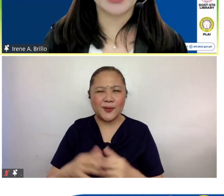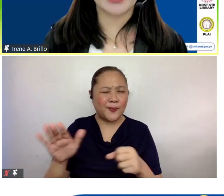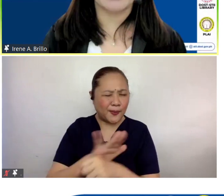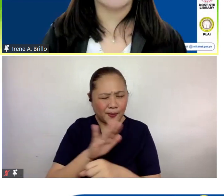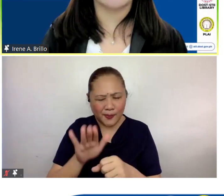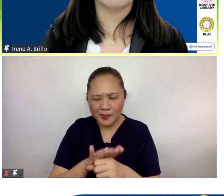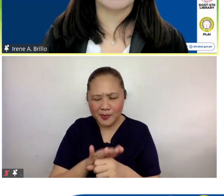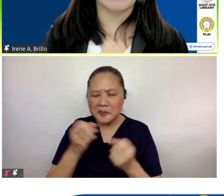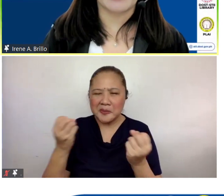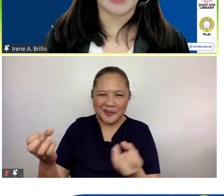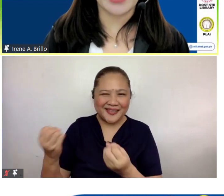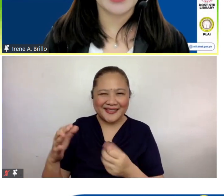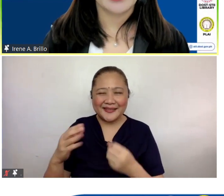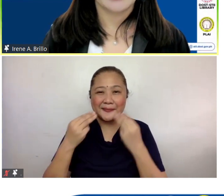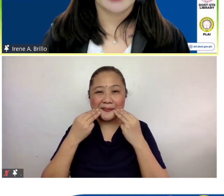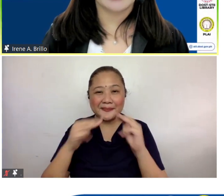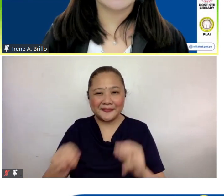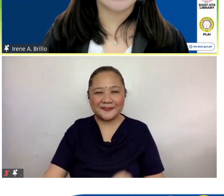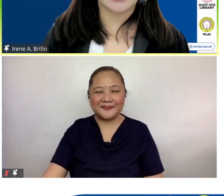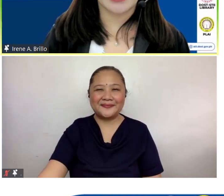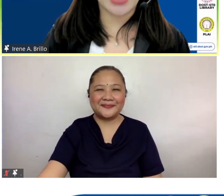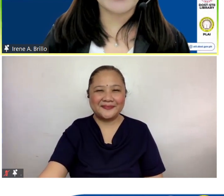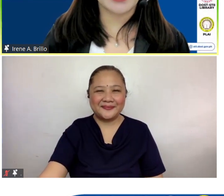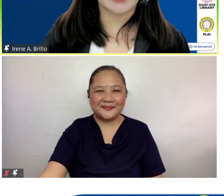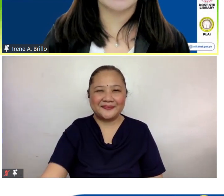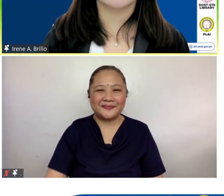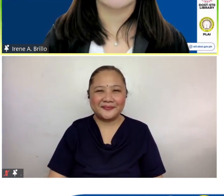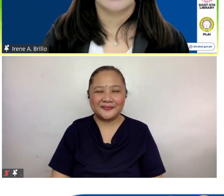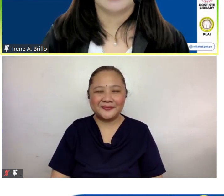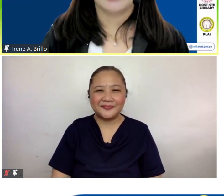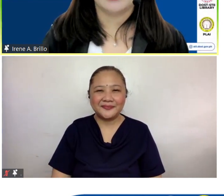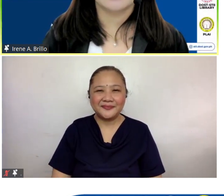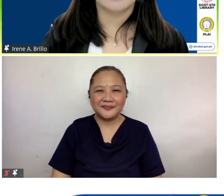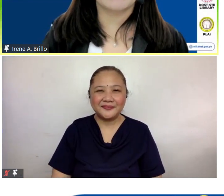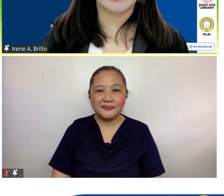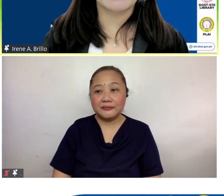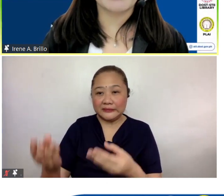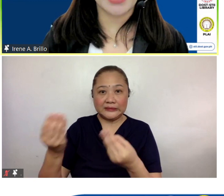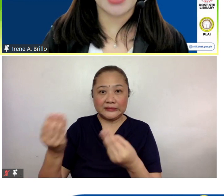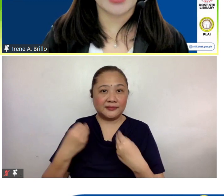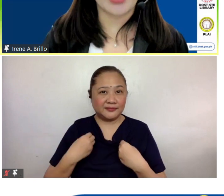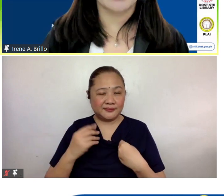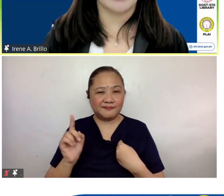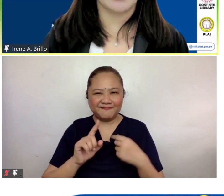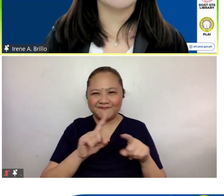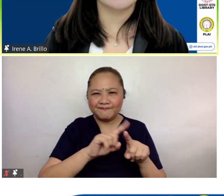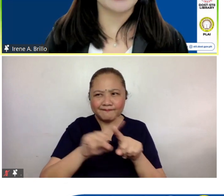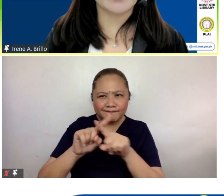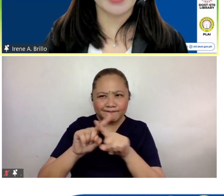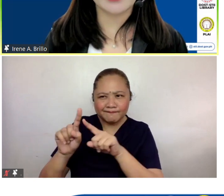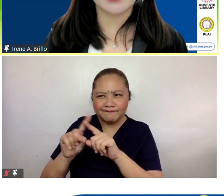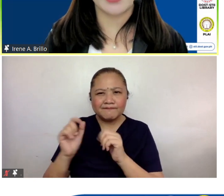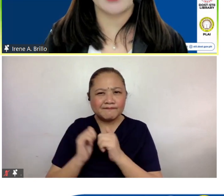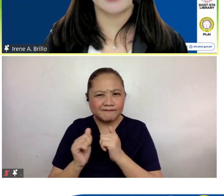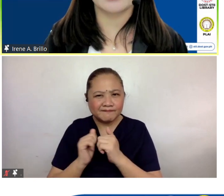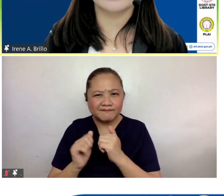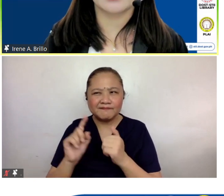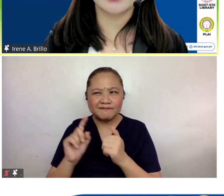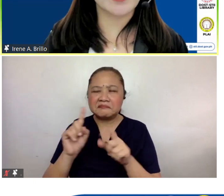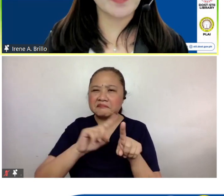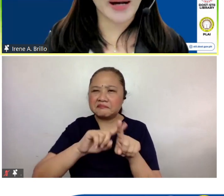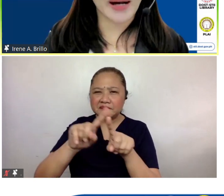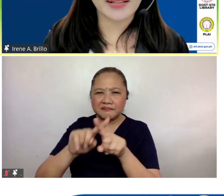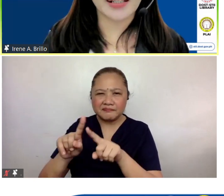yung message ni Ma'am Emma, and she gave us different meaning and different